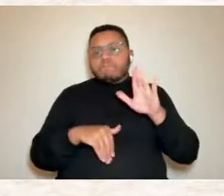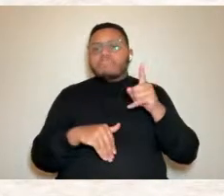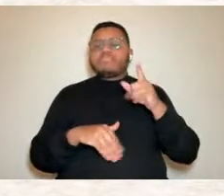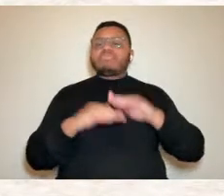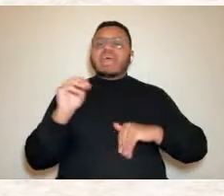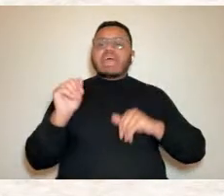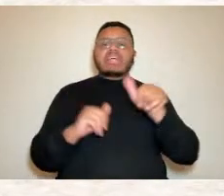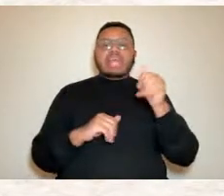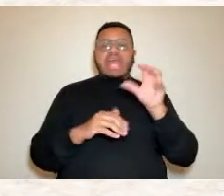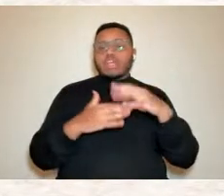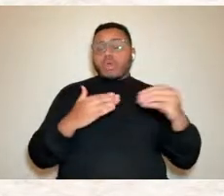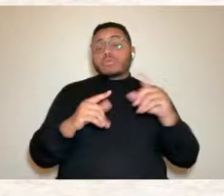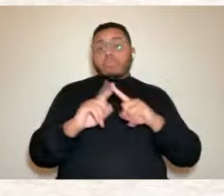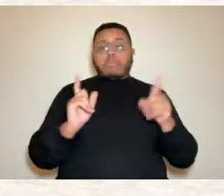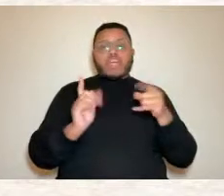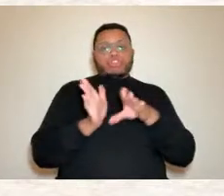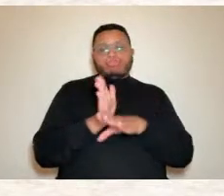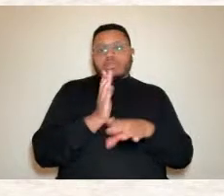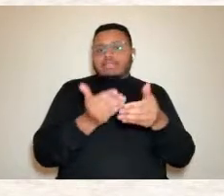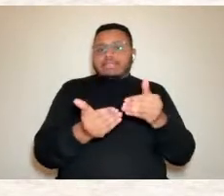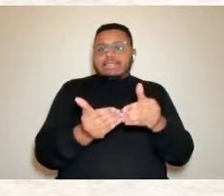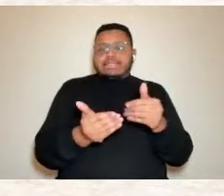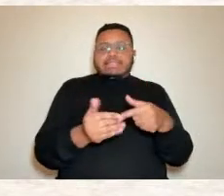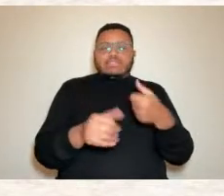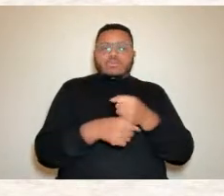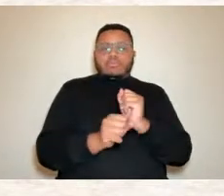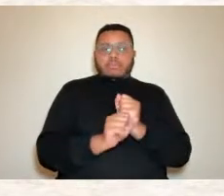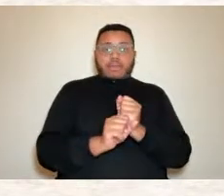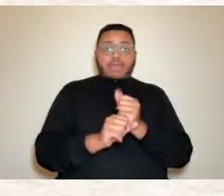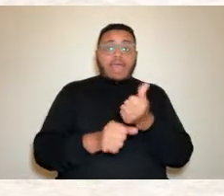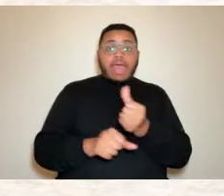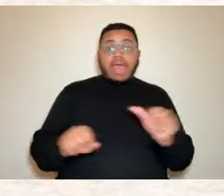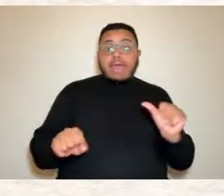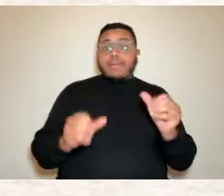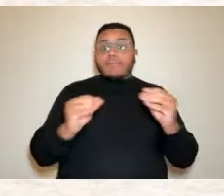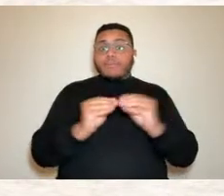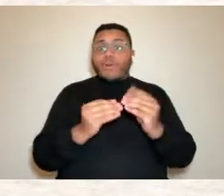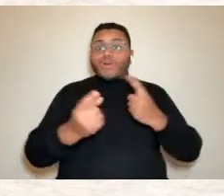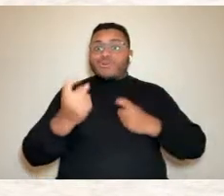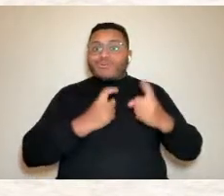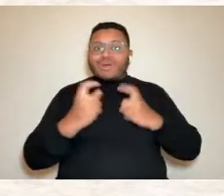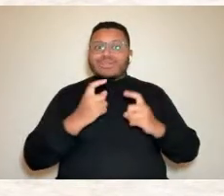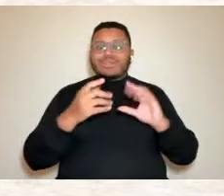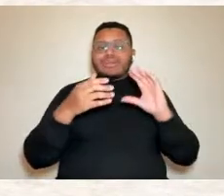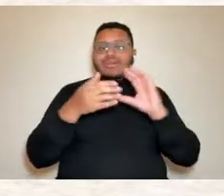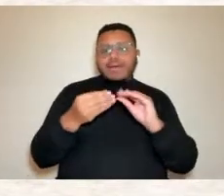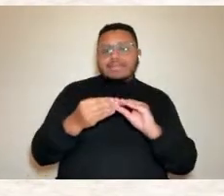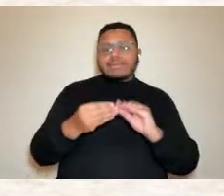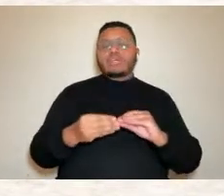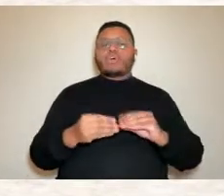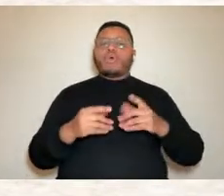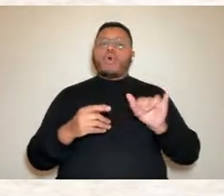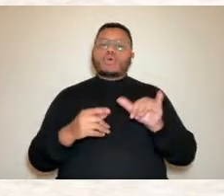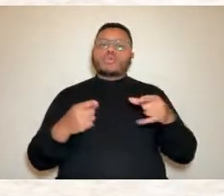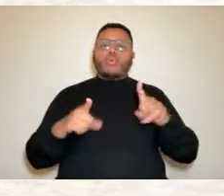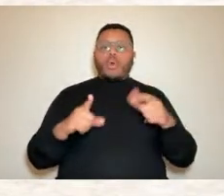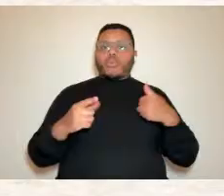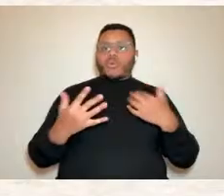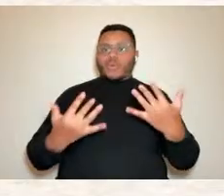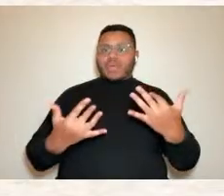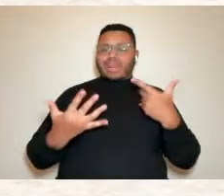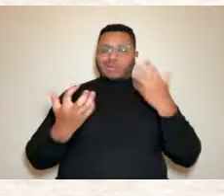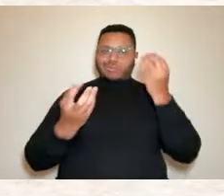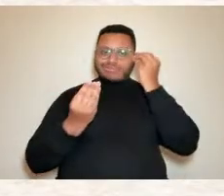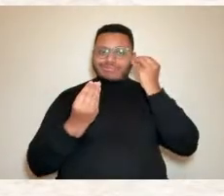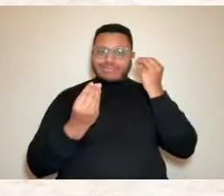recipe is cheap and easy to make. All right, do we have any more questions or comments? Also, while we're waiting, I did want to let you